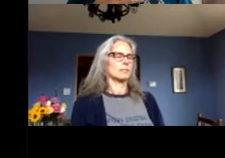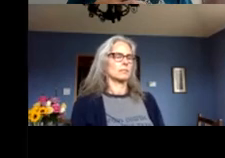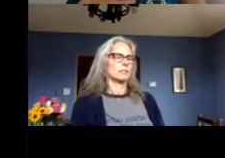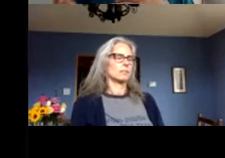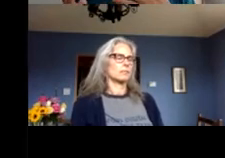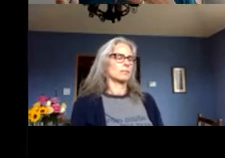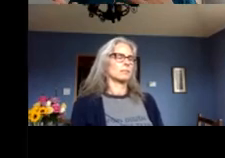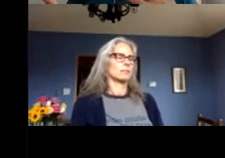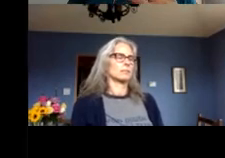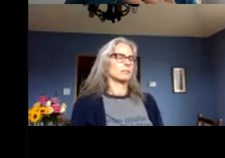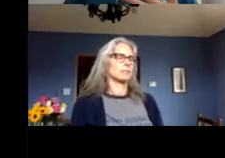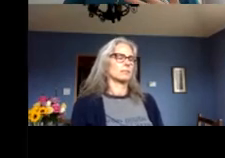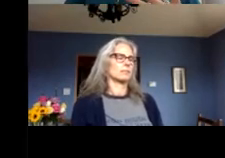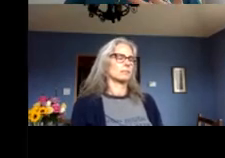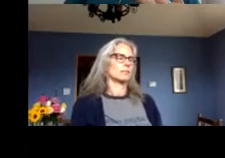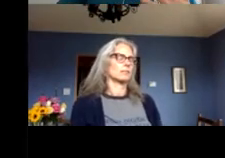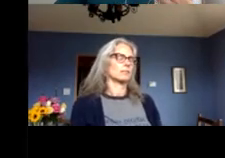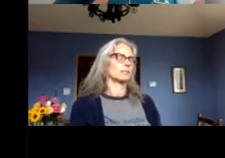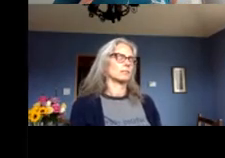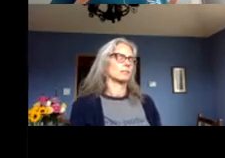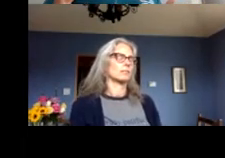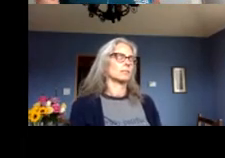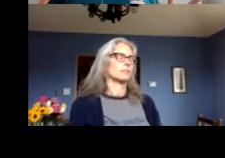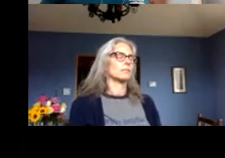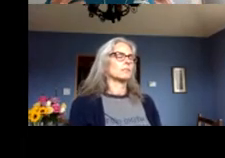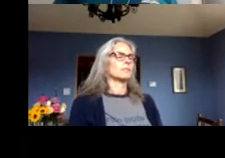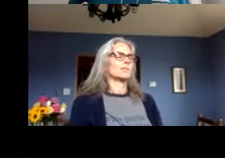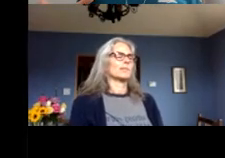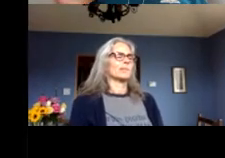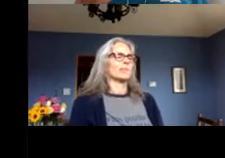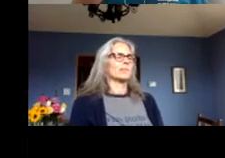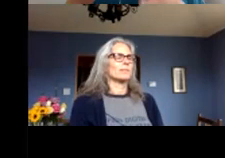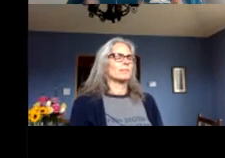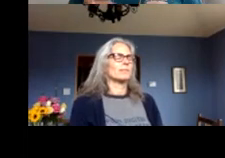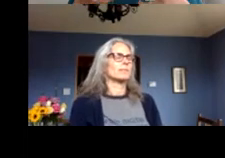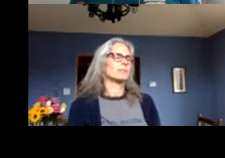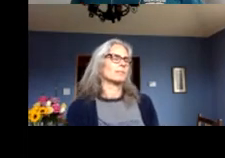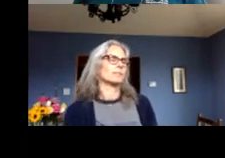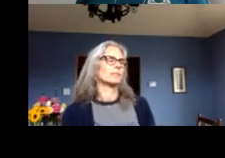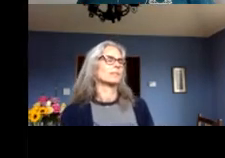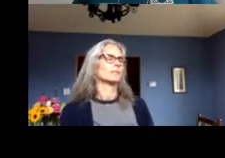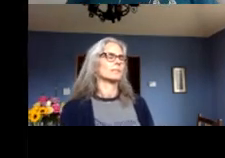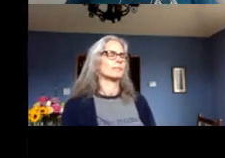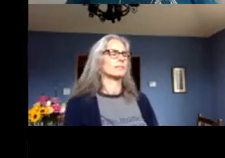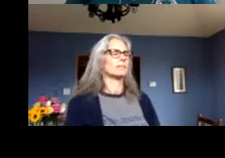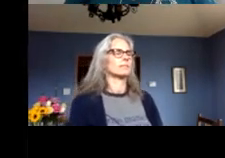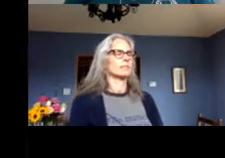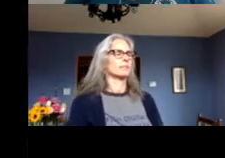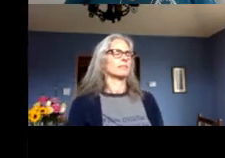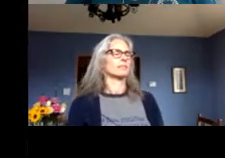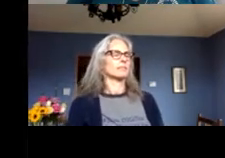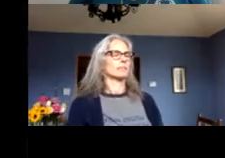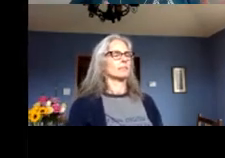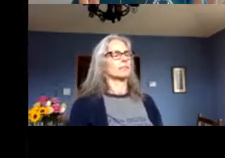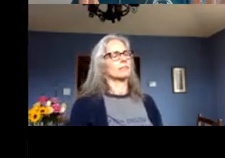want daily or weekly emails. And so on slide 21, I talk a little bit more, and I've actually got an example, a picture here of Guardian email